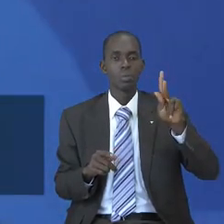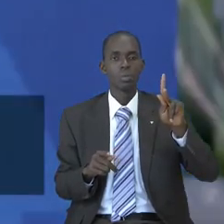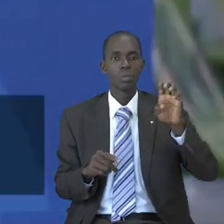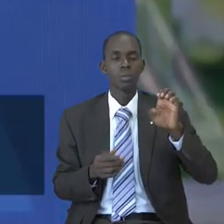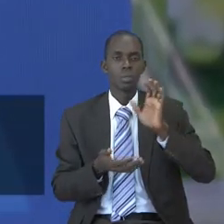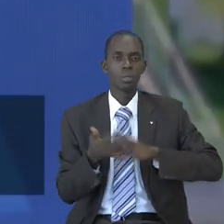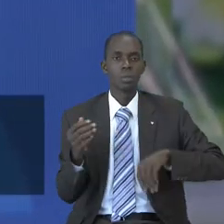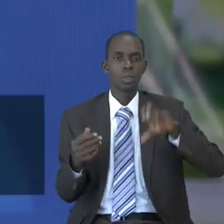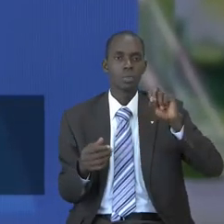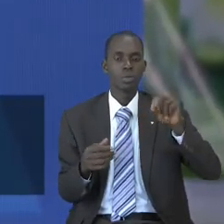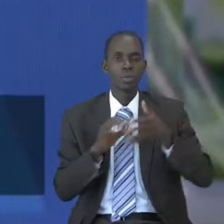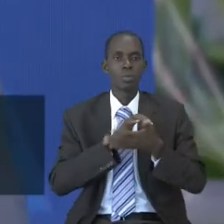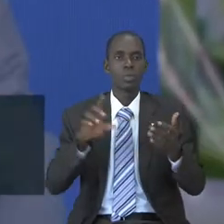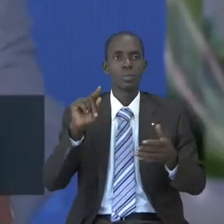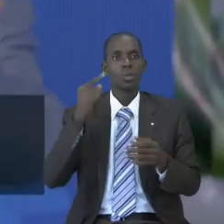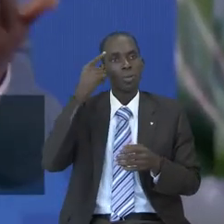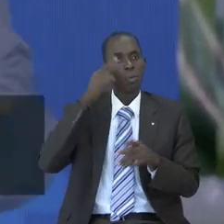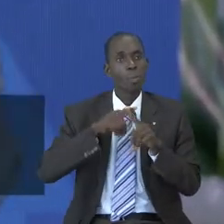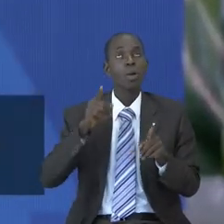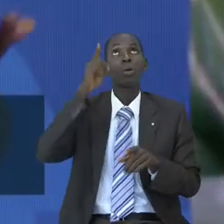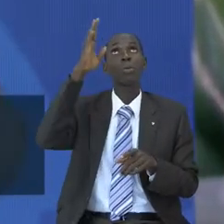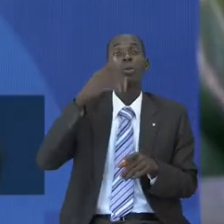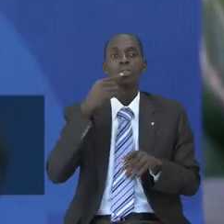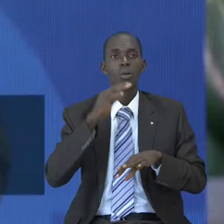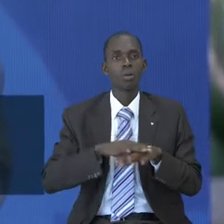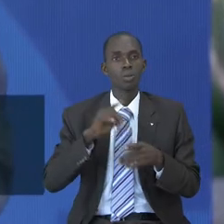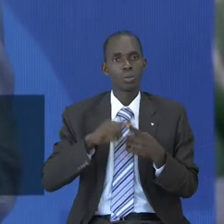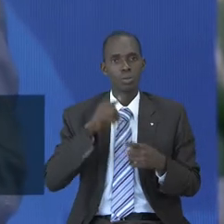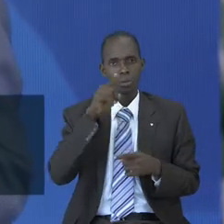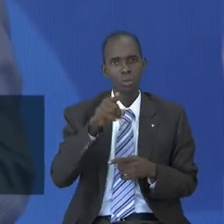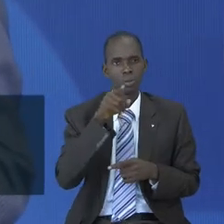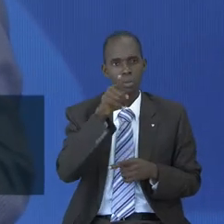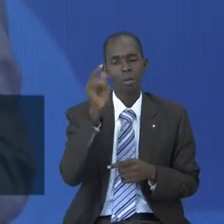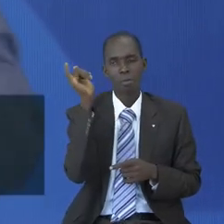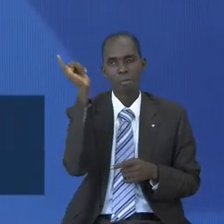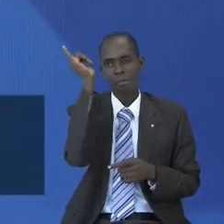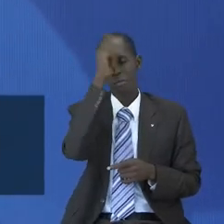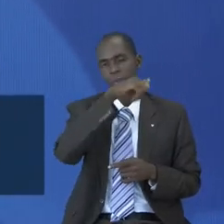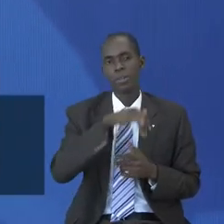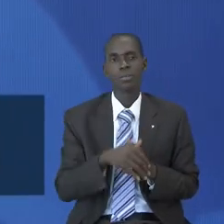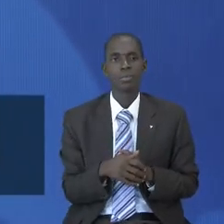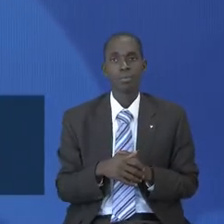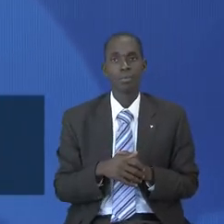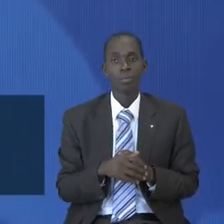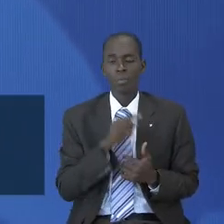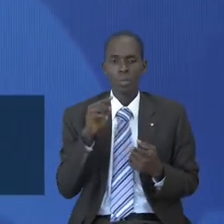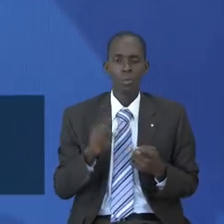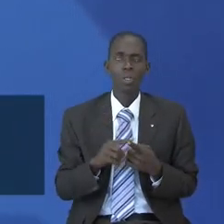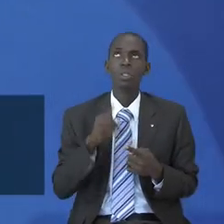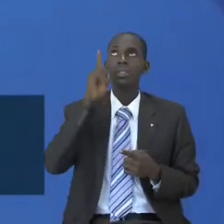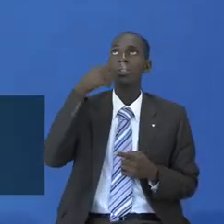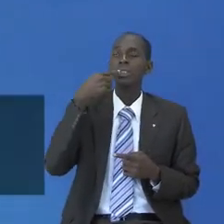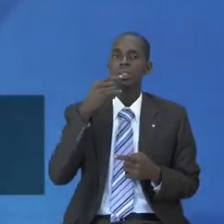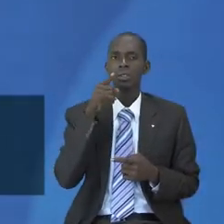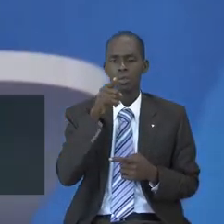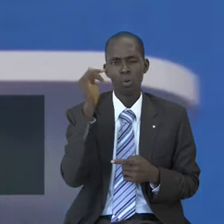20, but God said unto him, thou fool. Now when it said thou fool, it